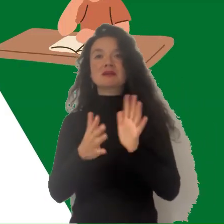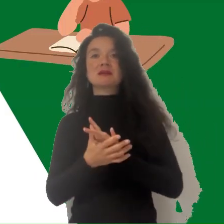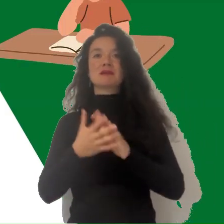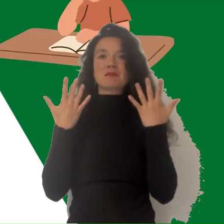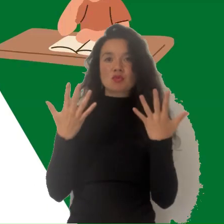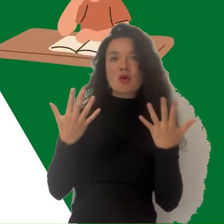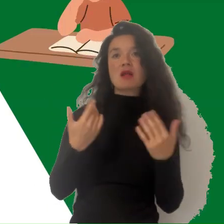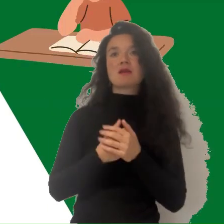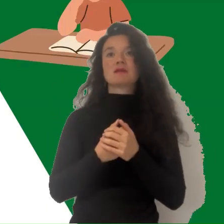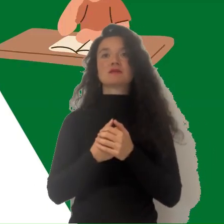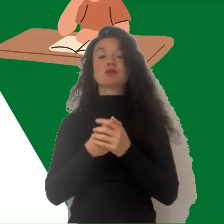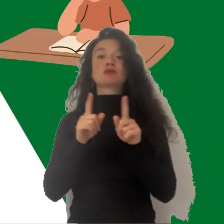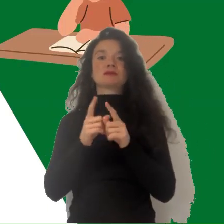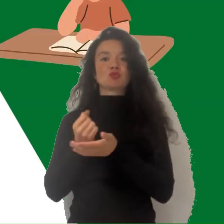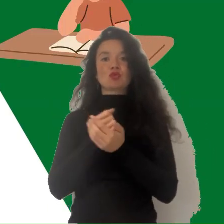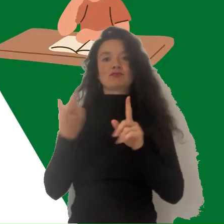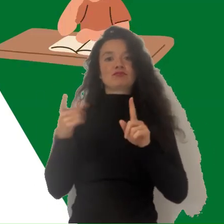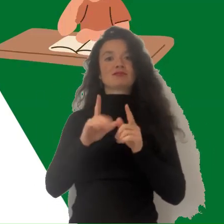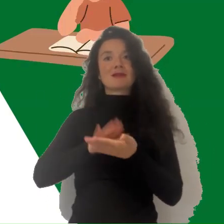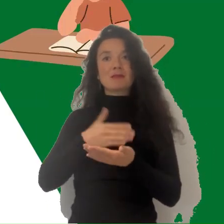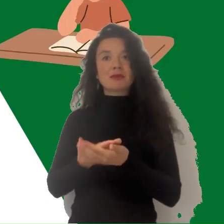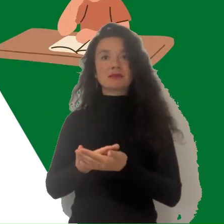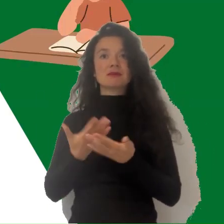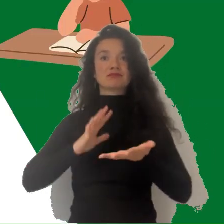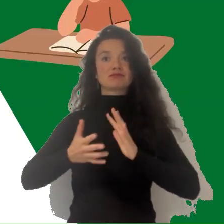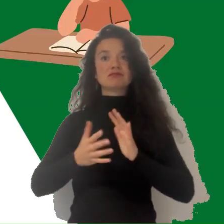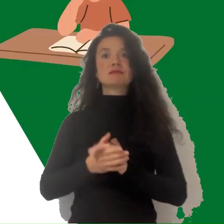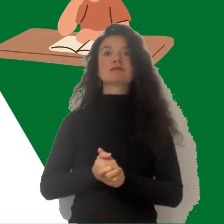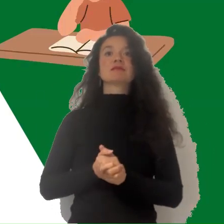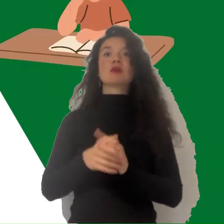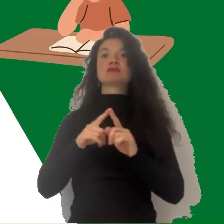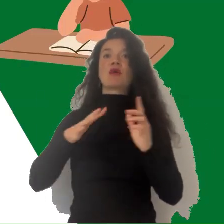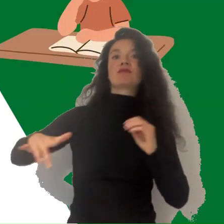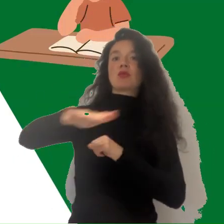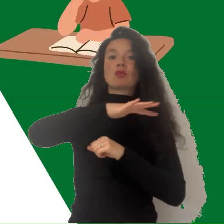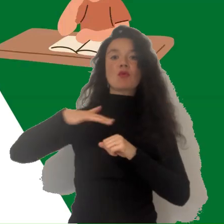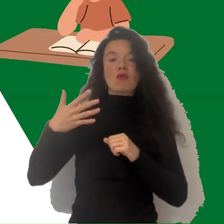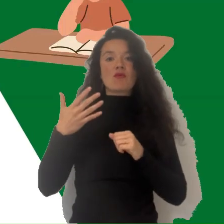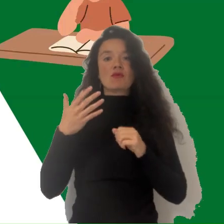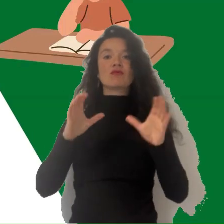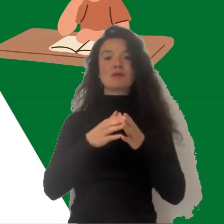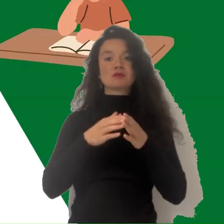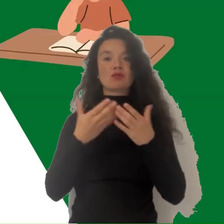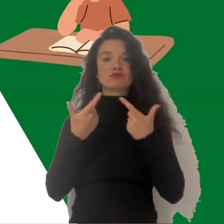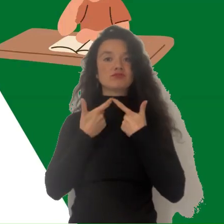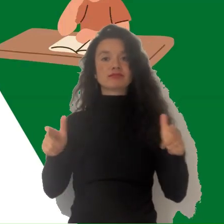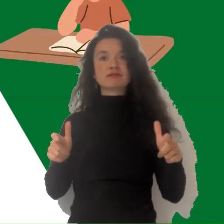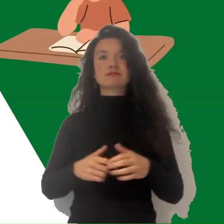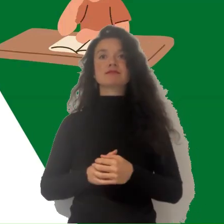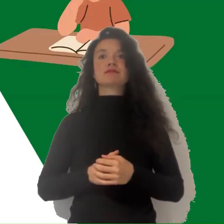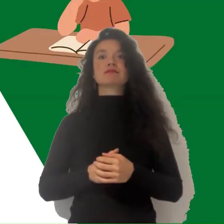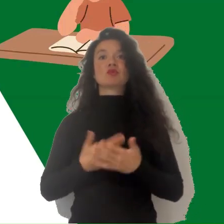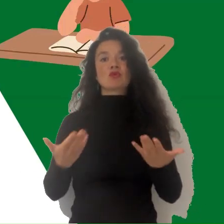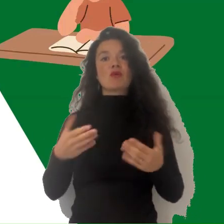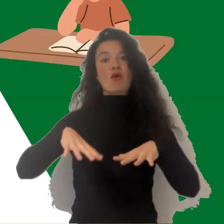pathways include working in solar installation company, managing or a recycling or repair workshop, or working